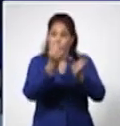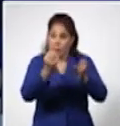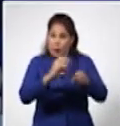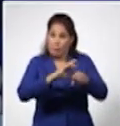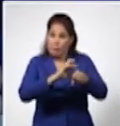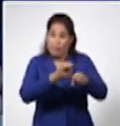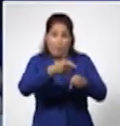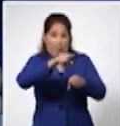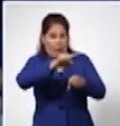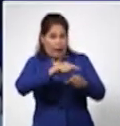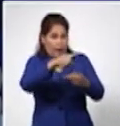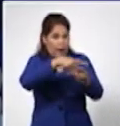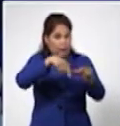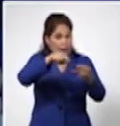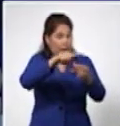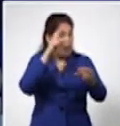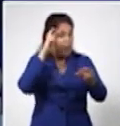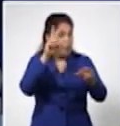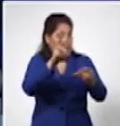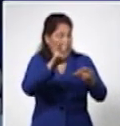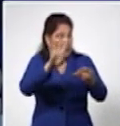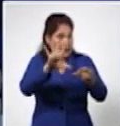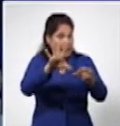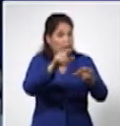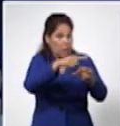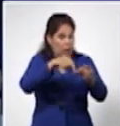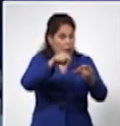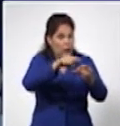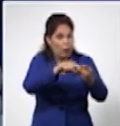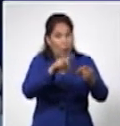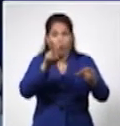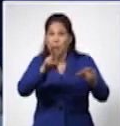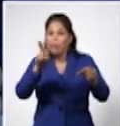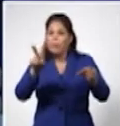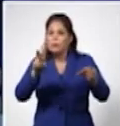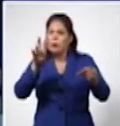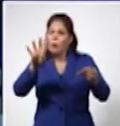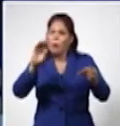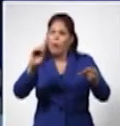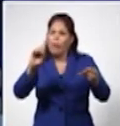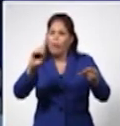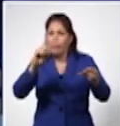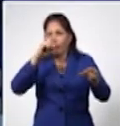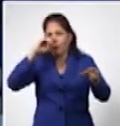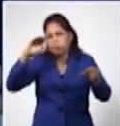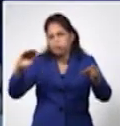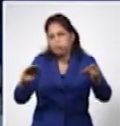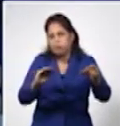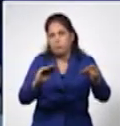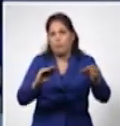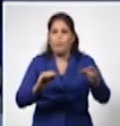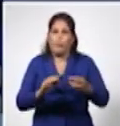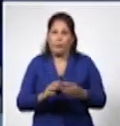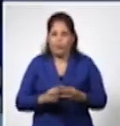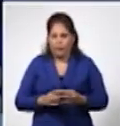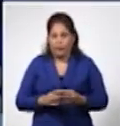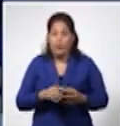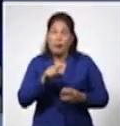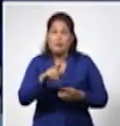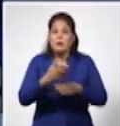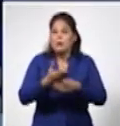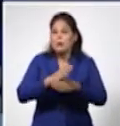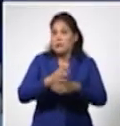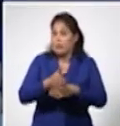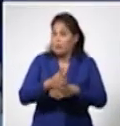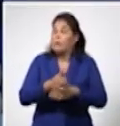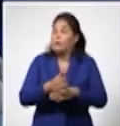apart from other infectious diseases and makes it harder to control for any country. because it means that there is a significant